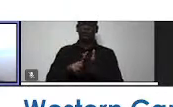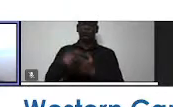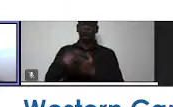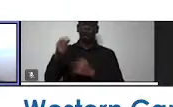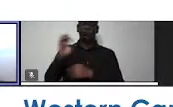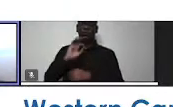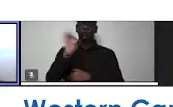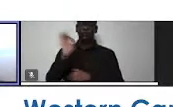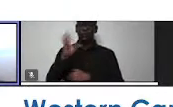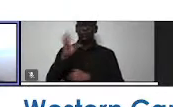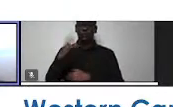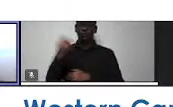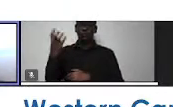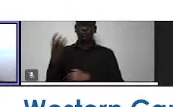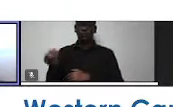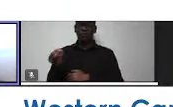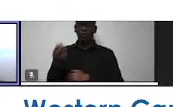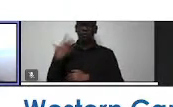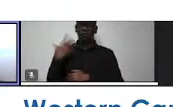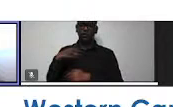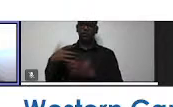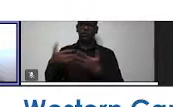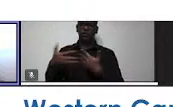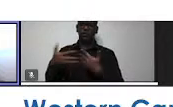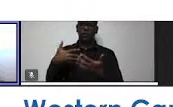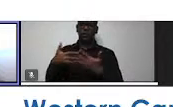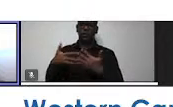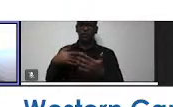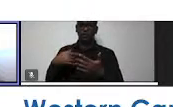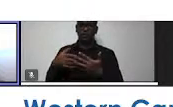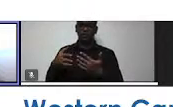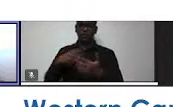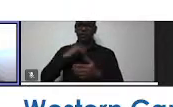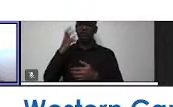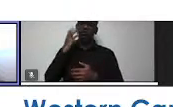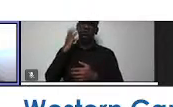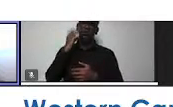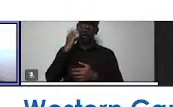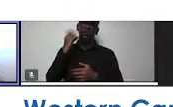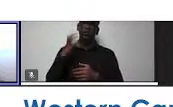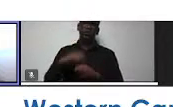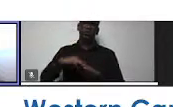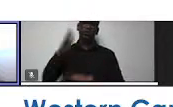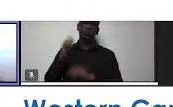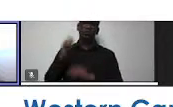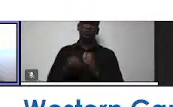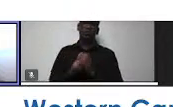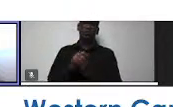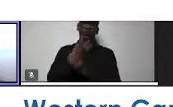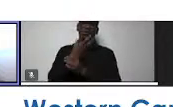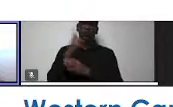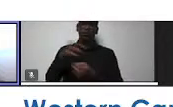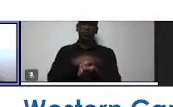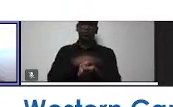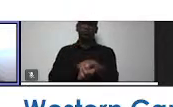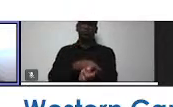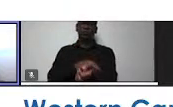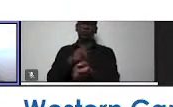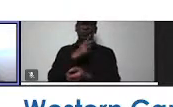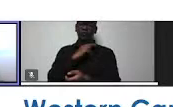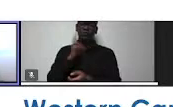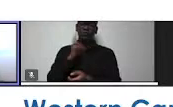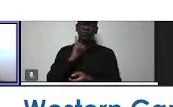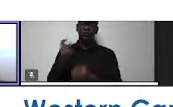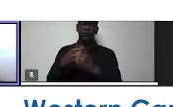other product categories that actually have been experiencing actually more growth. That is the preparations of vegetables, fruit and nuts, actually